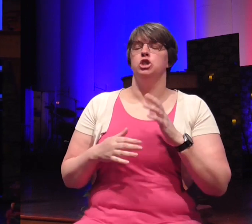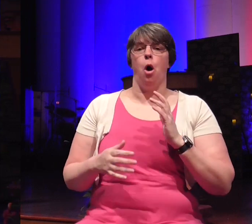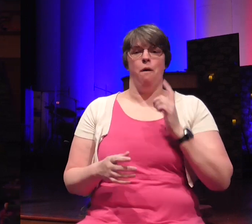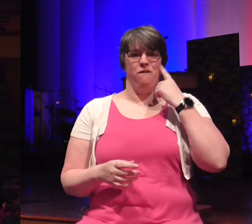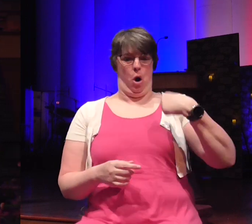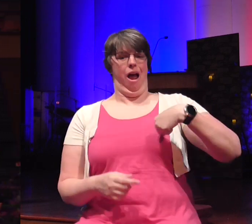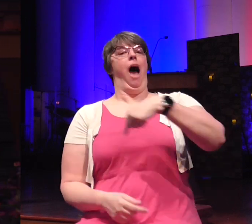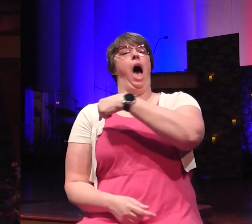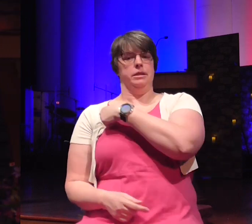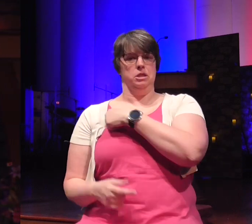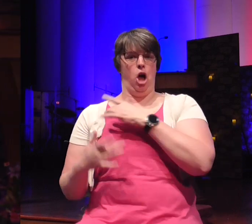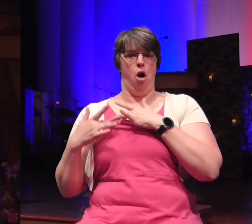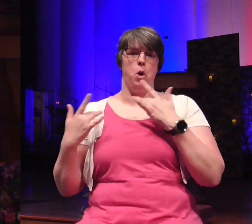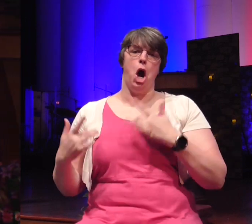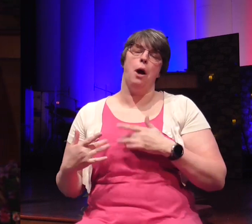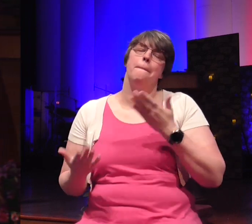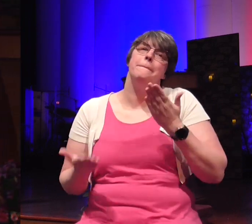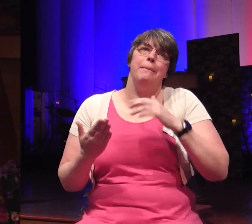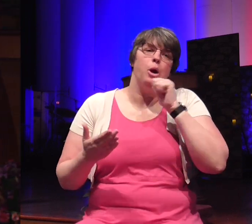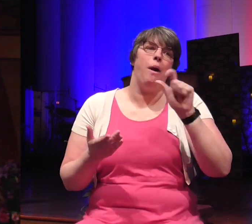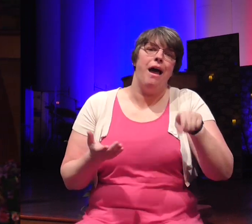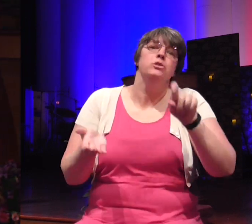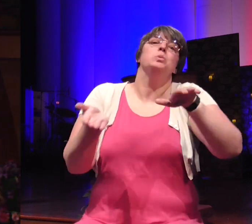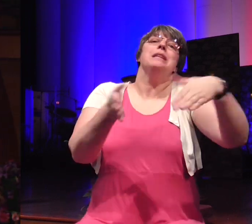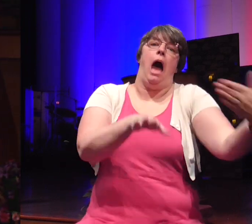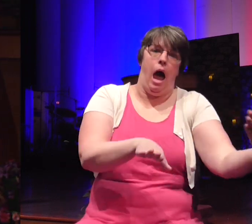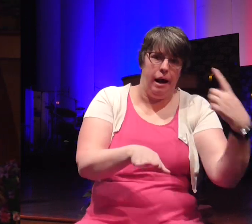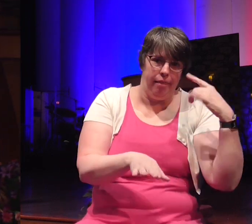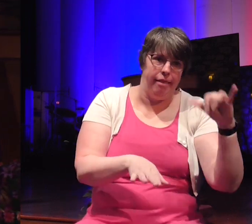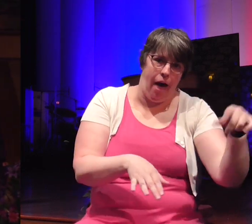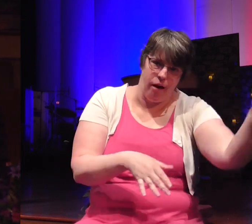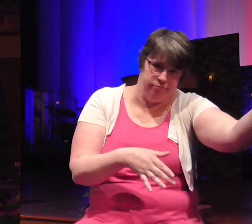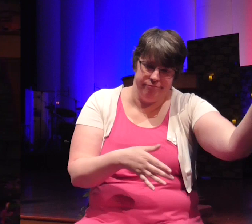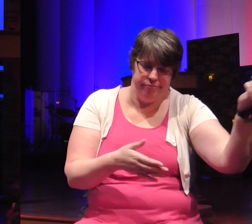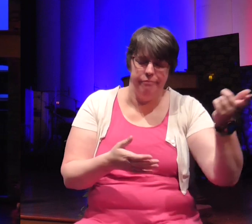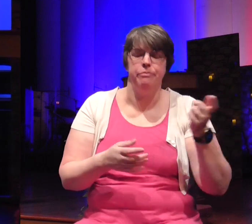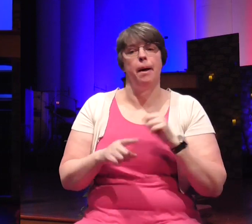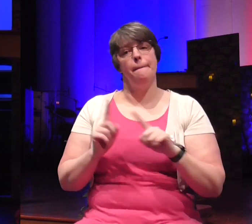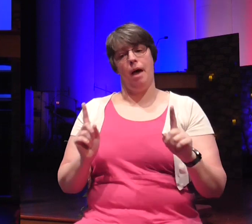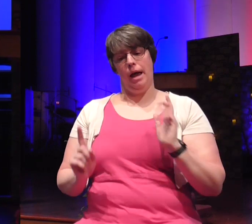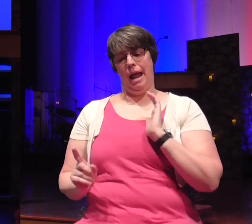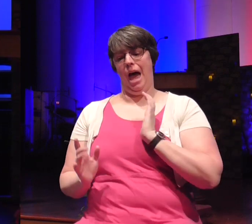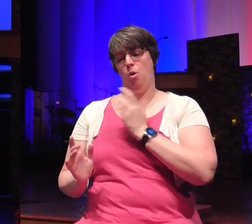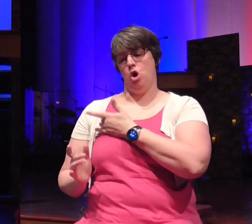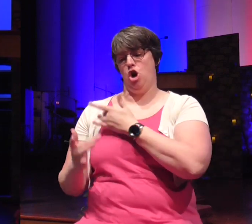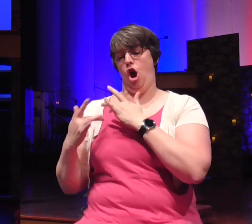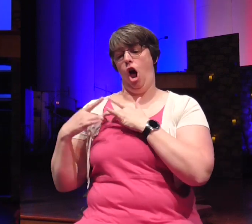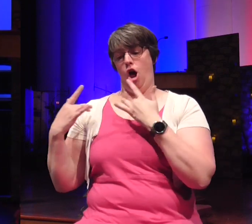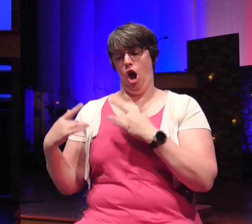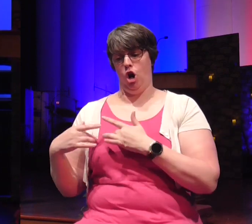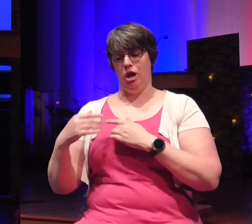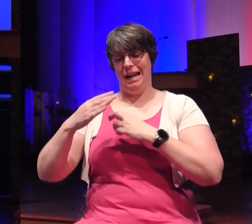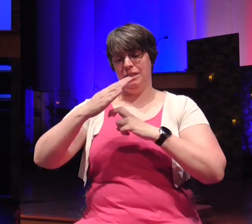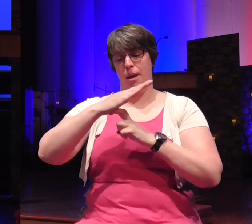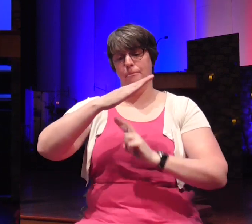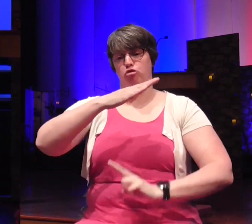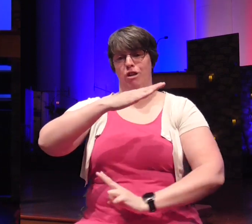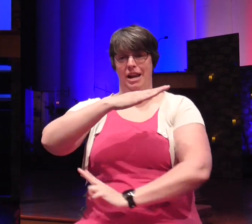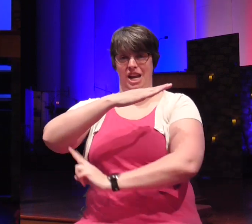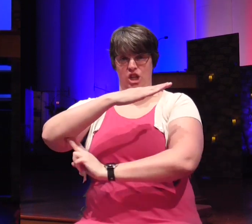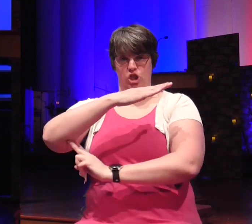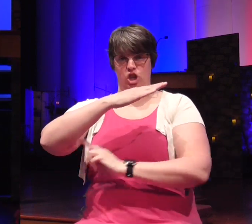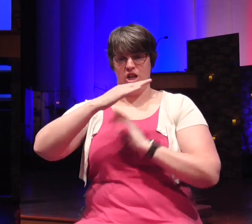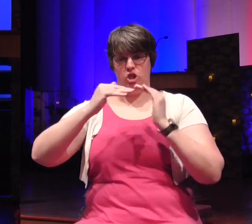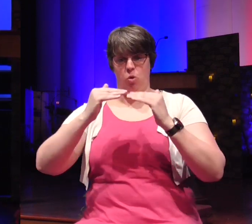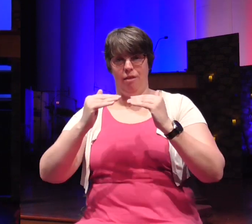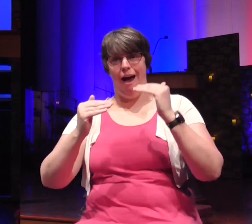but the heart calls to each of us. You see, the heart is our bridge into the higher self,